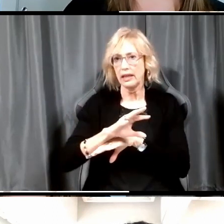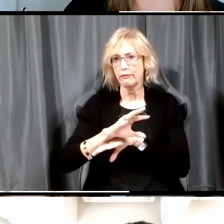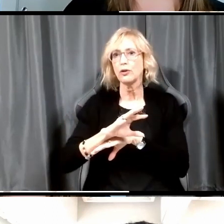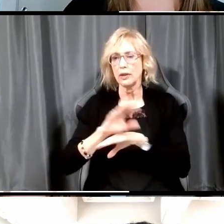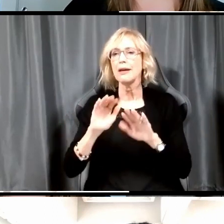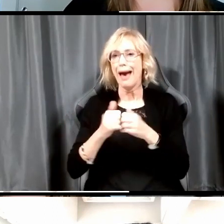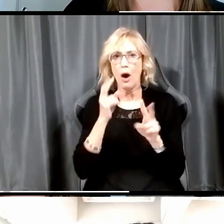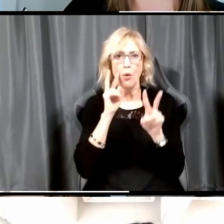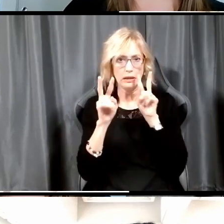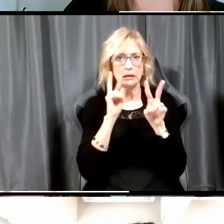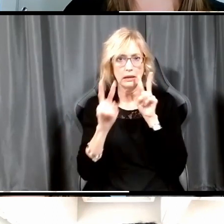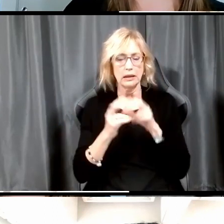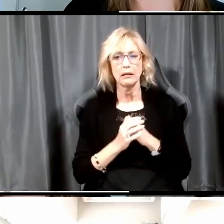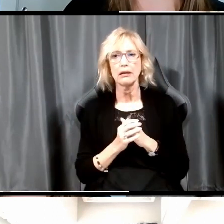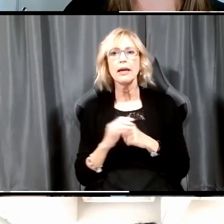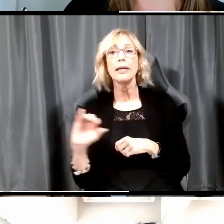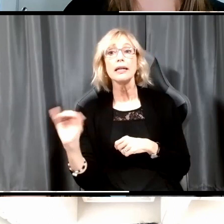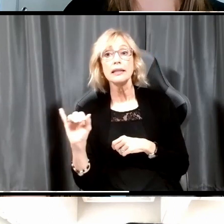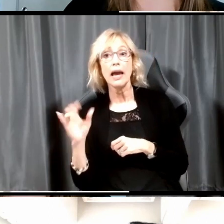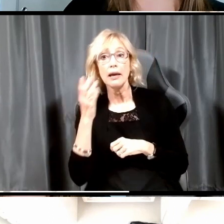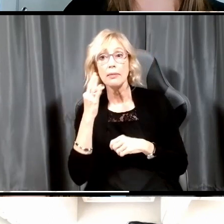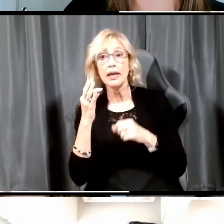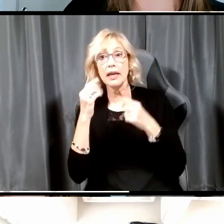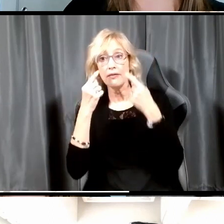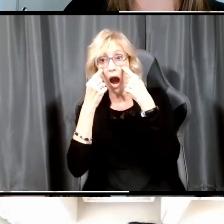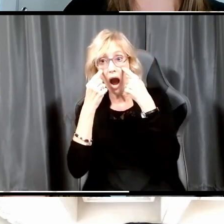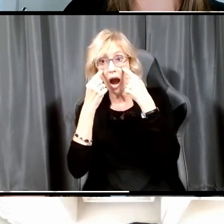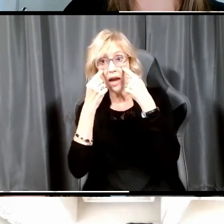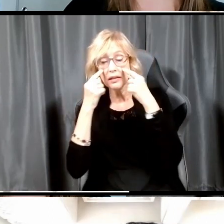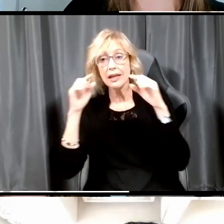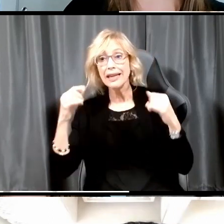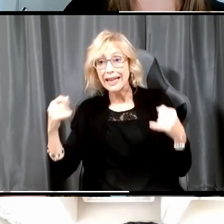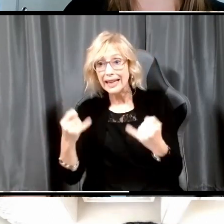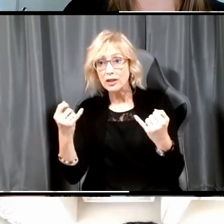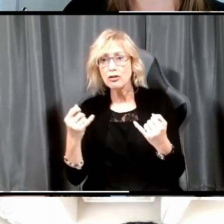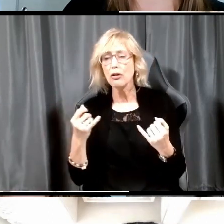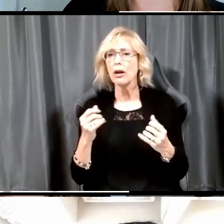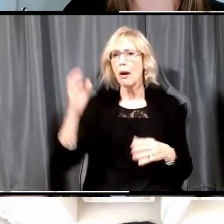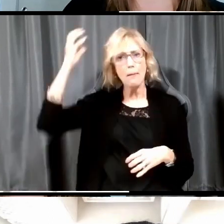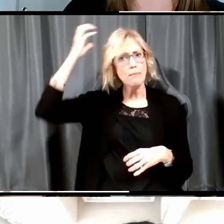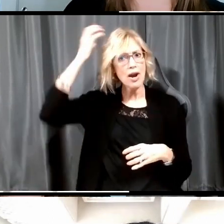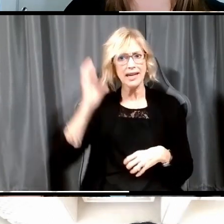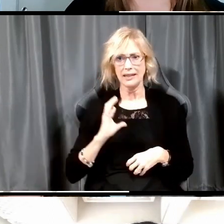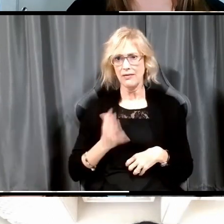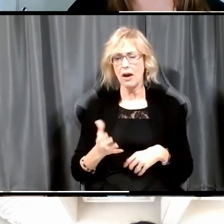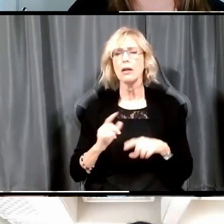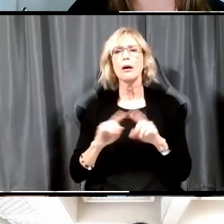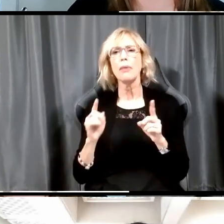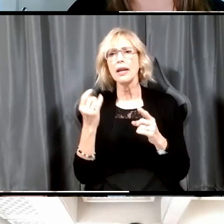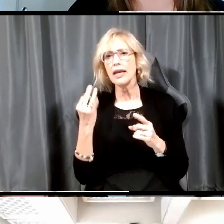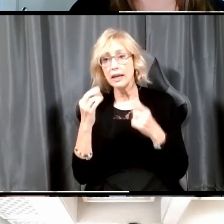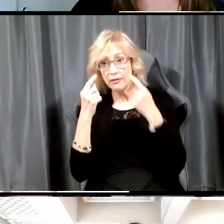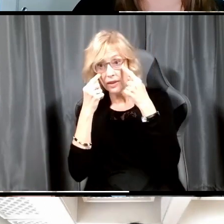affects our vision. Just like if our eyes are injured, nothing's wrong with our brains, but if our eyes are injured,